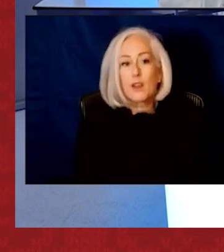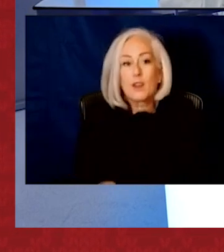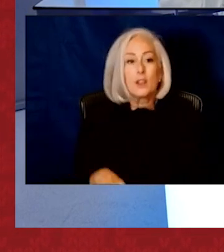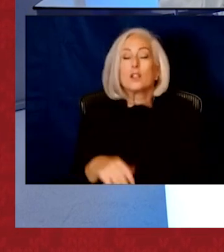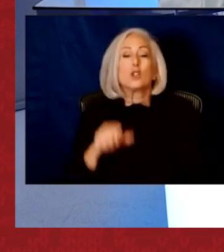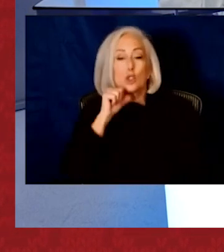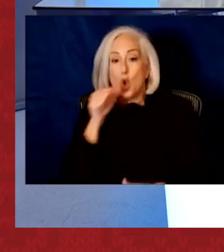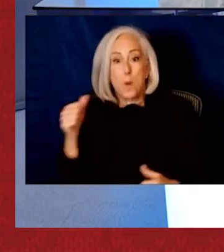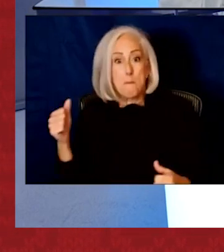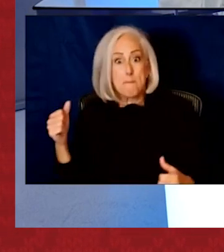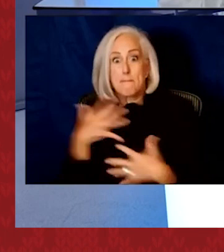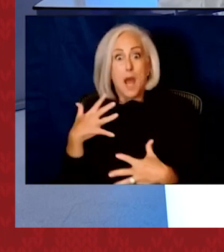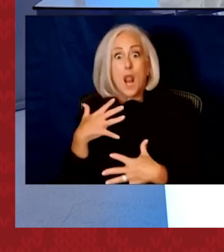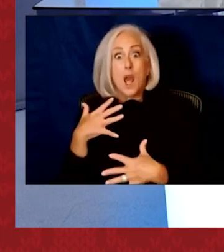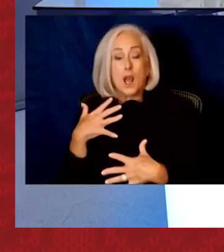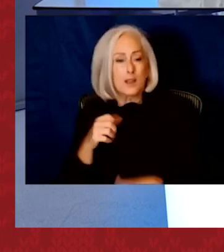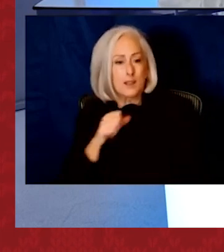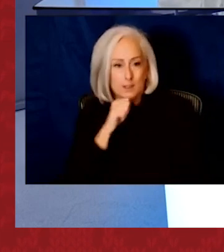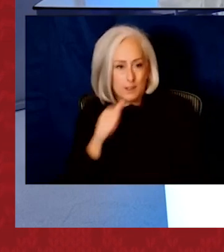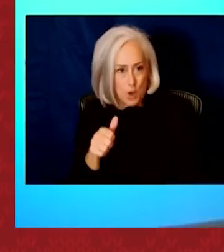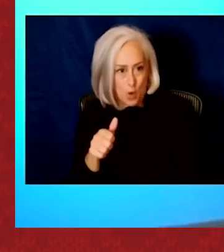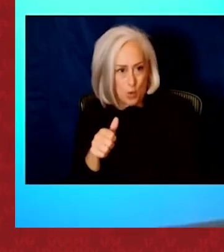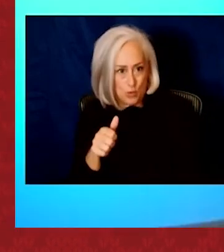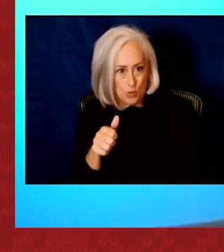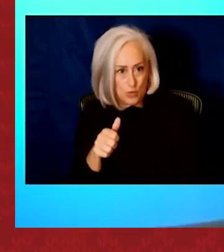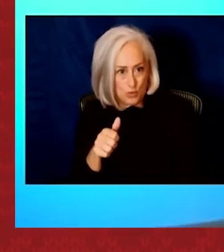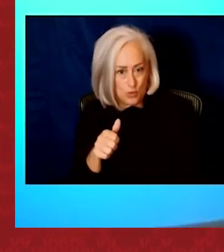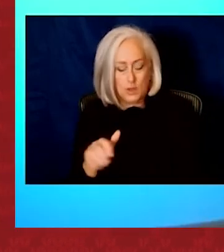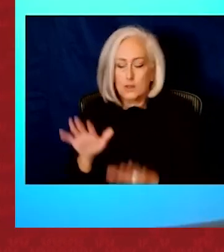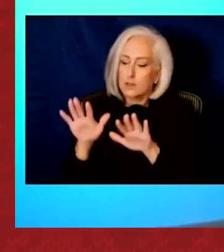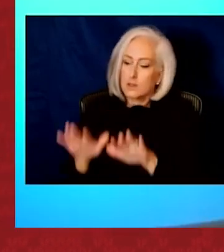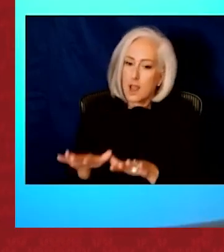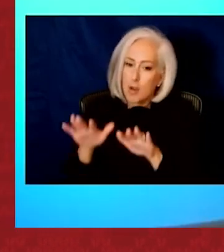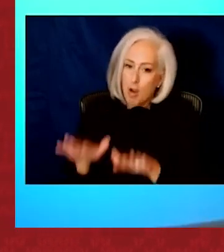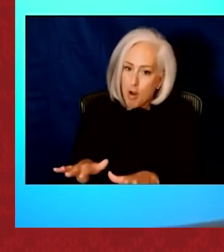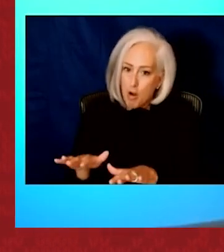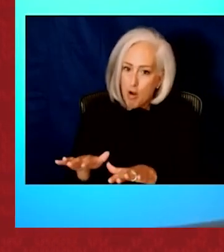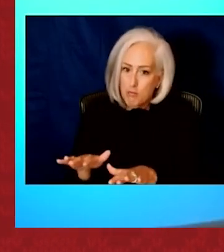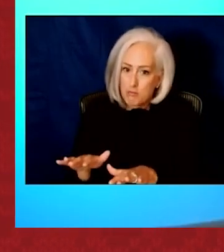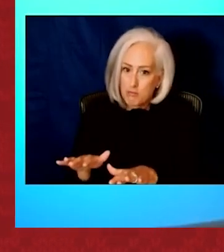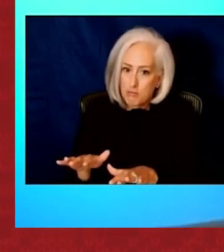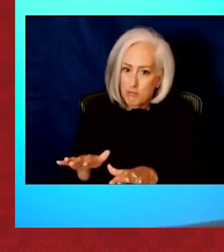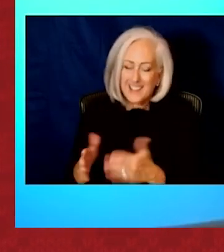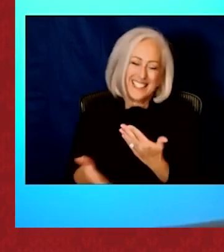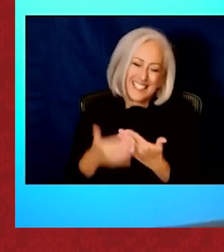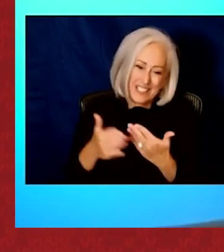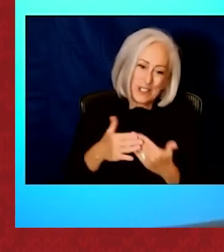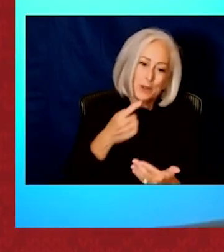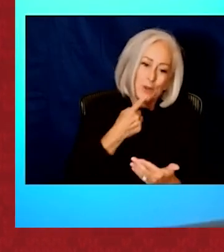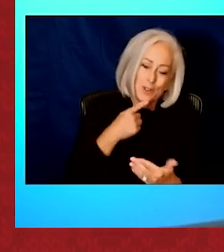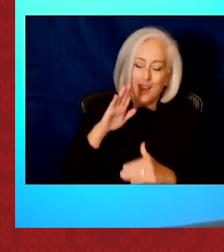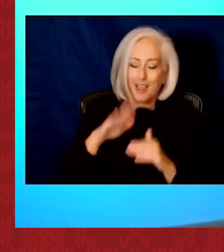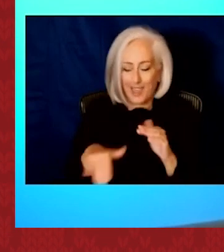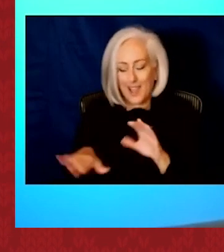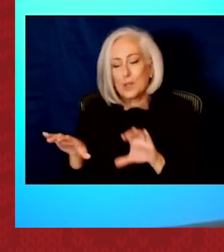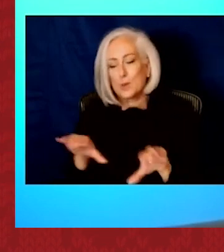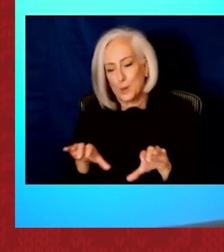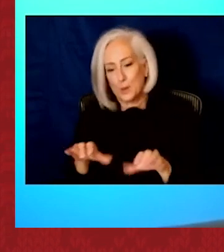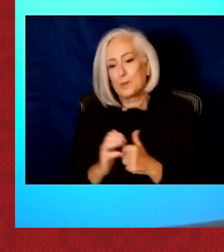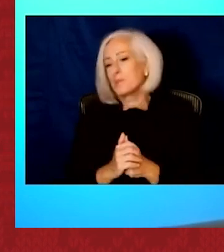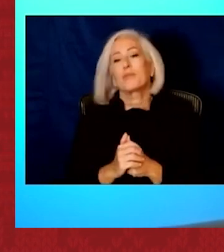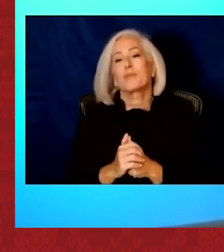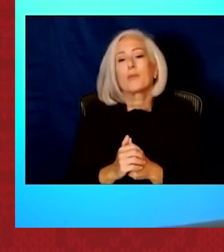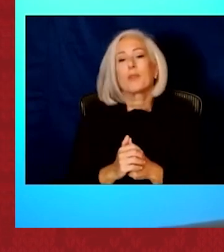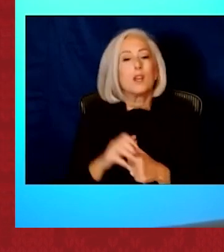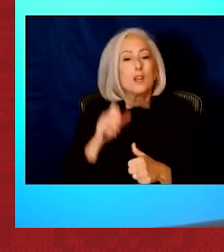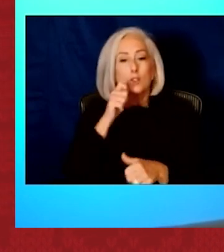panic. Basically try and stay calm. Obviously easier sometimes said than done, but nonetheless, don't cut